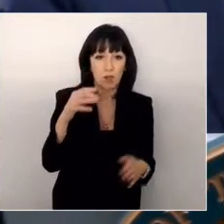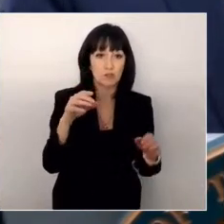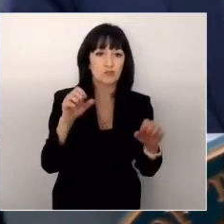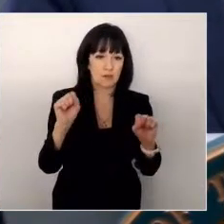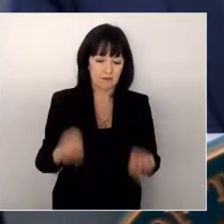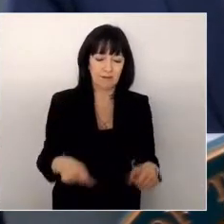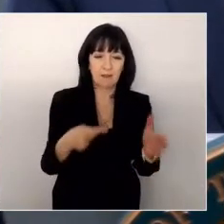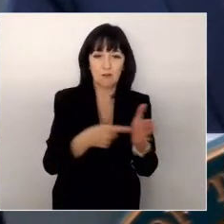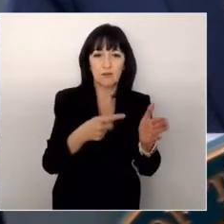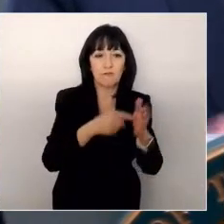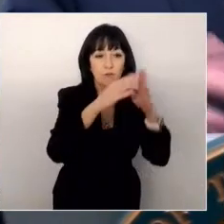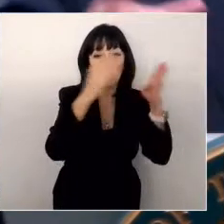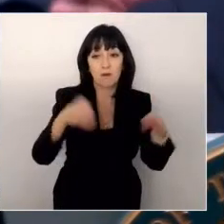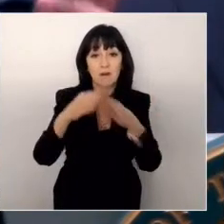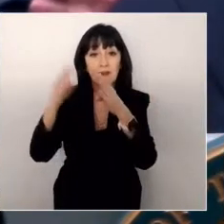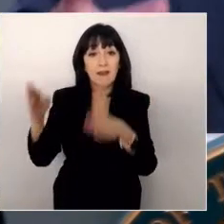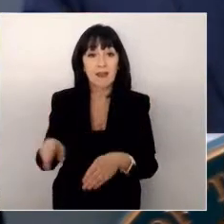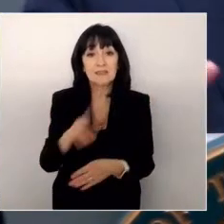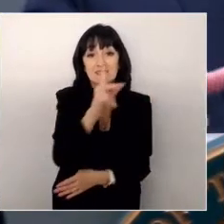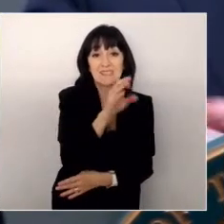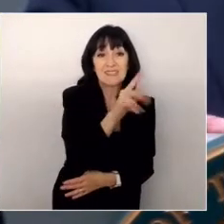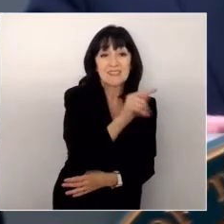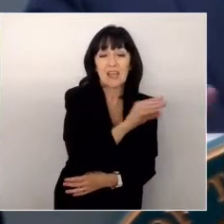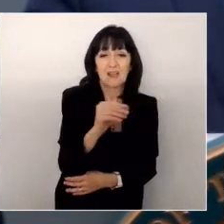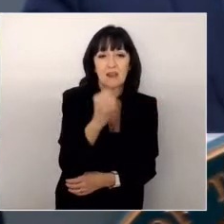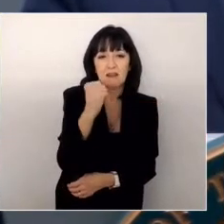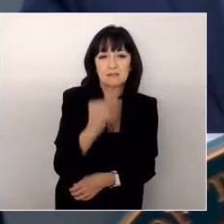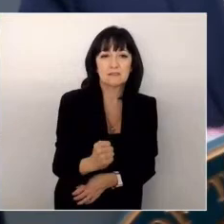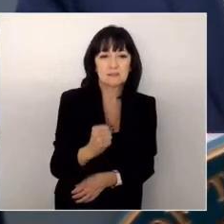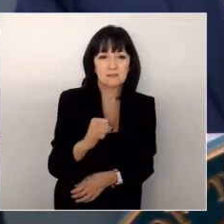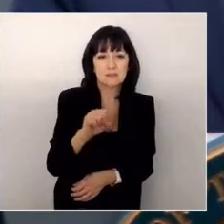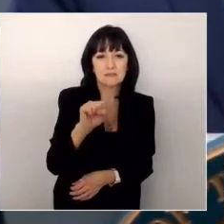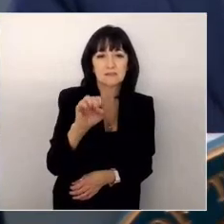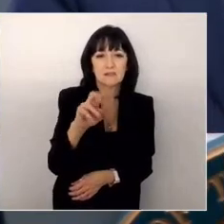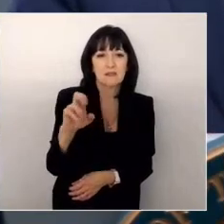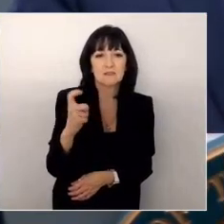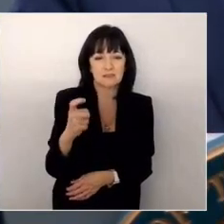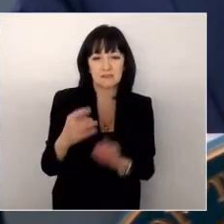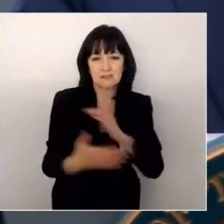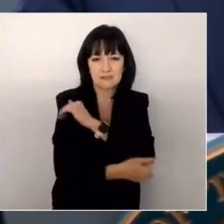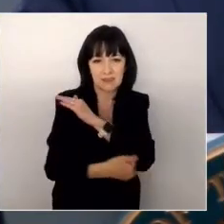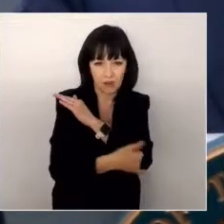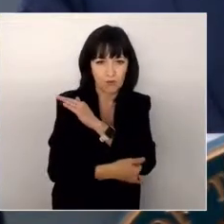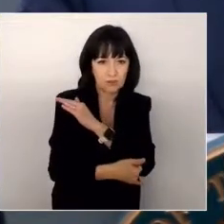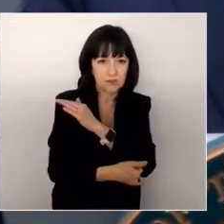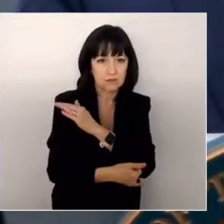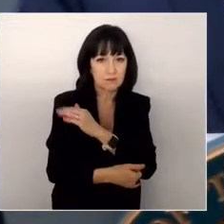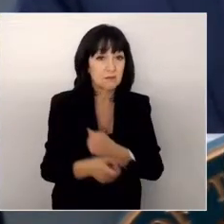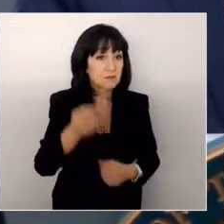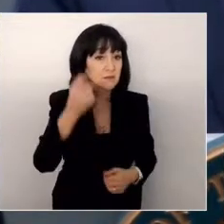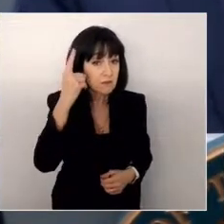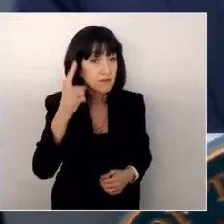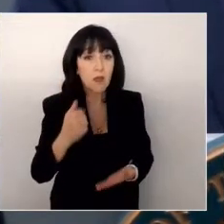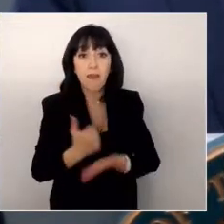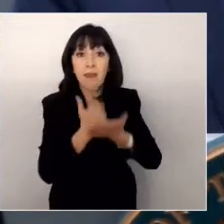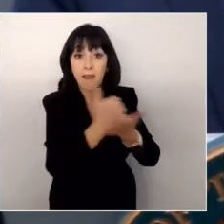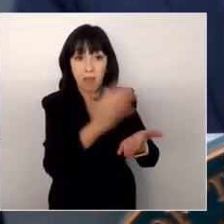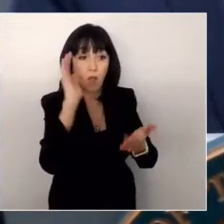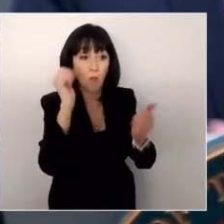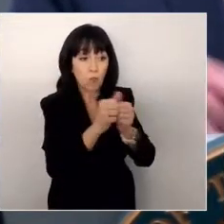Sussex counties. That's in addition to expanding down payment and settlement assistance for home